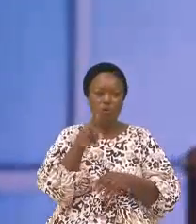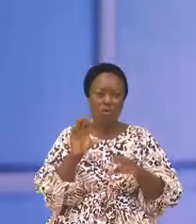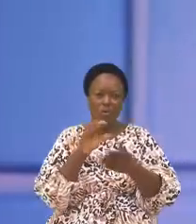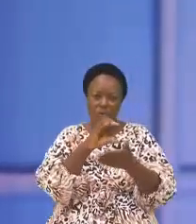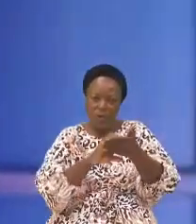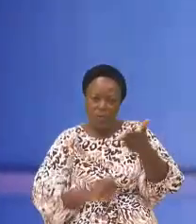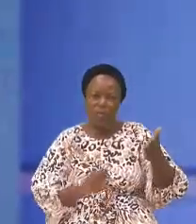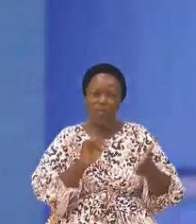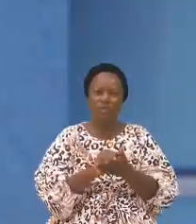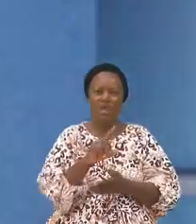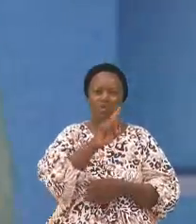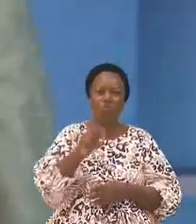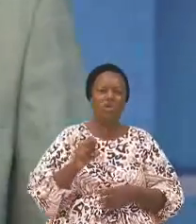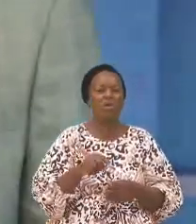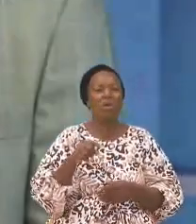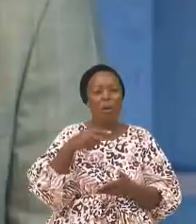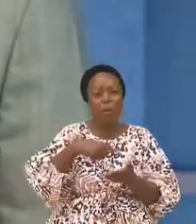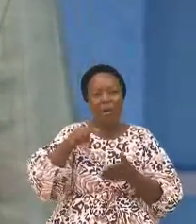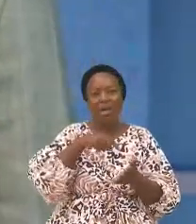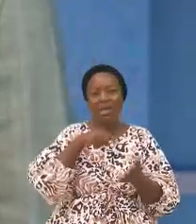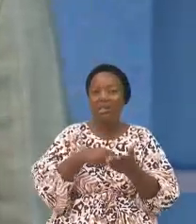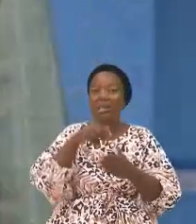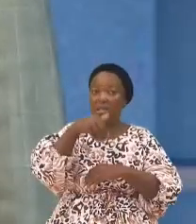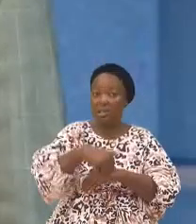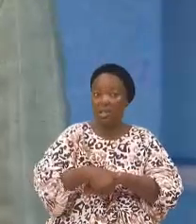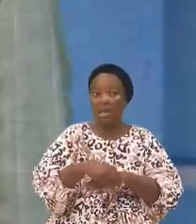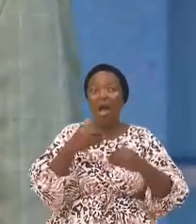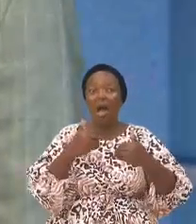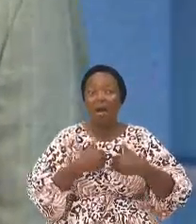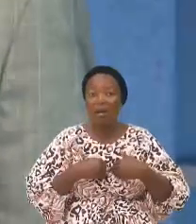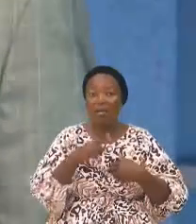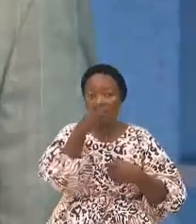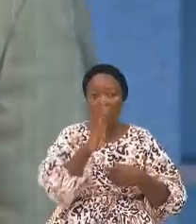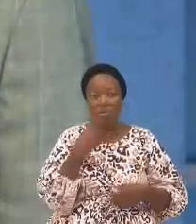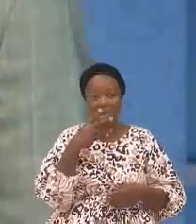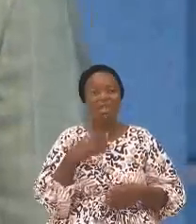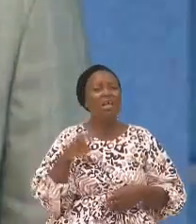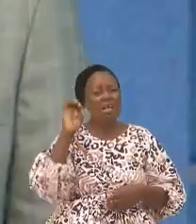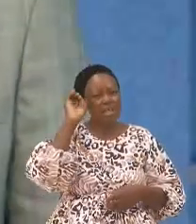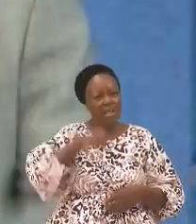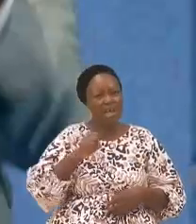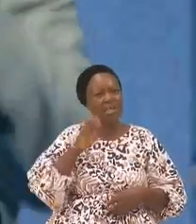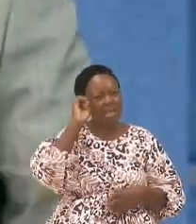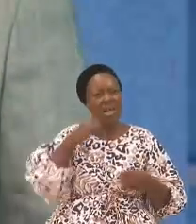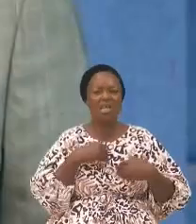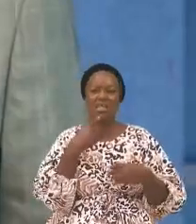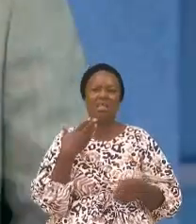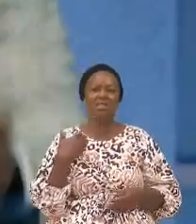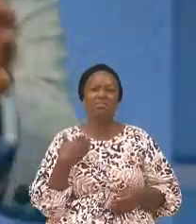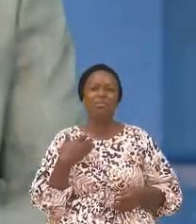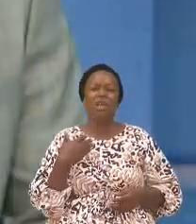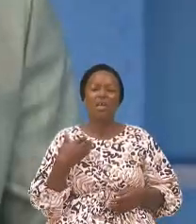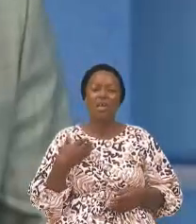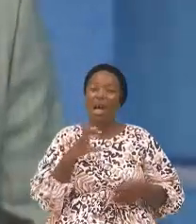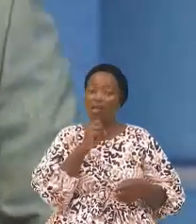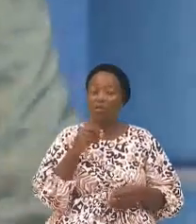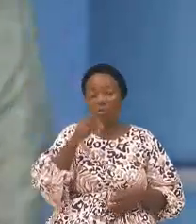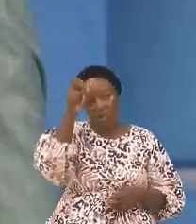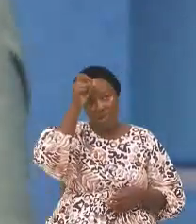of God. Remove that question mark tonight. As God said, He has said. And